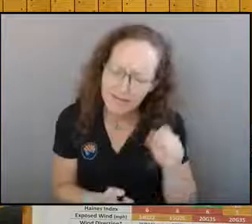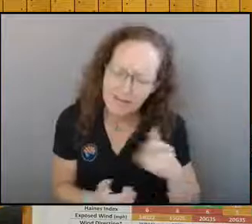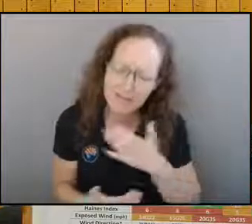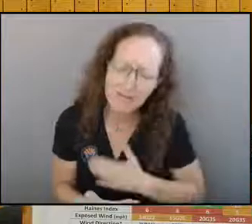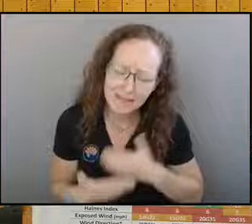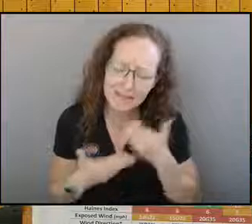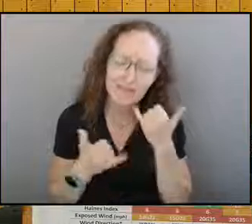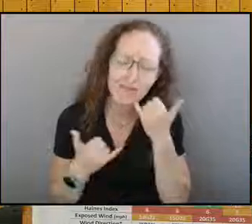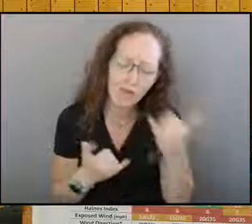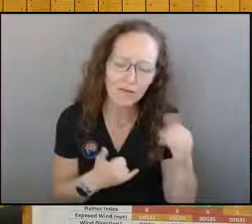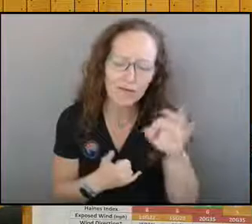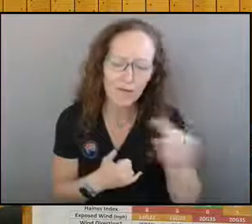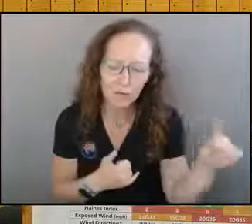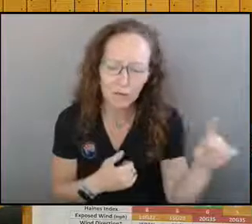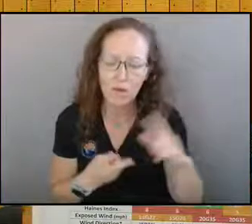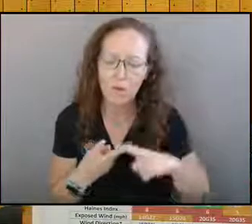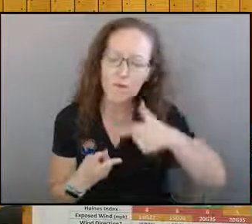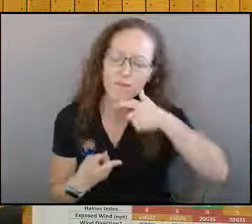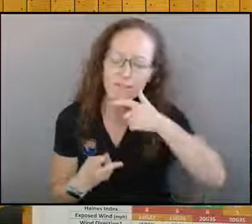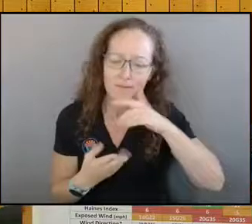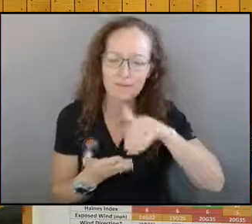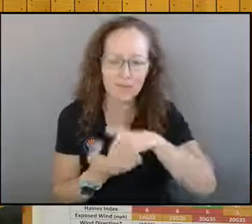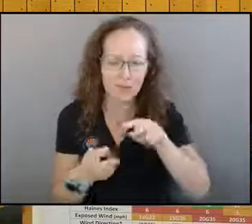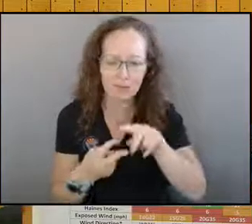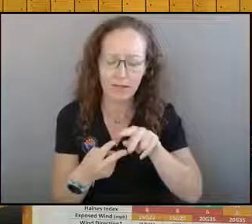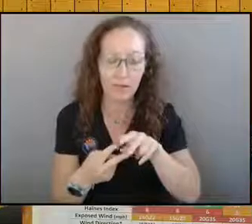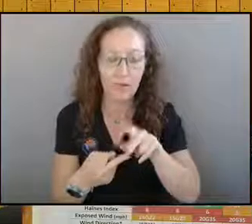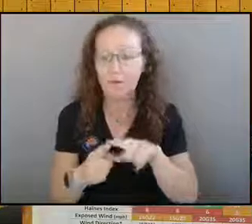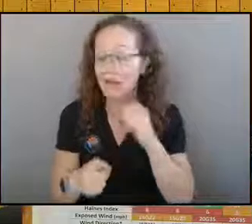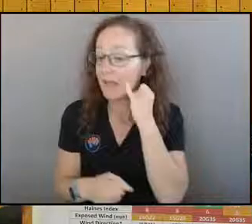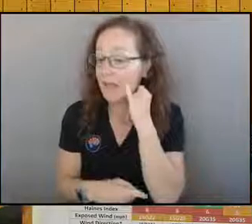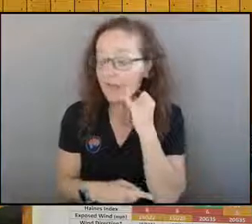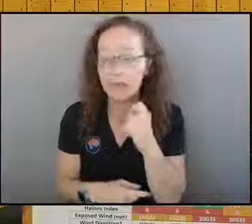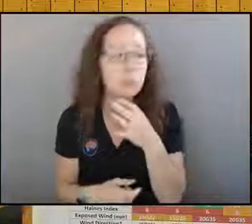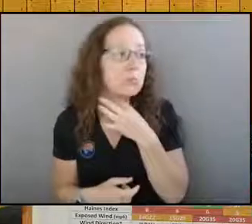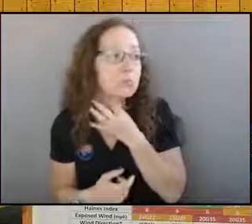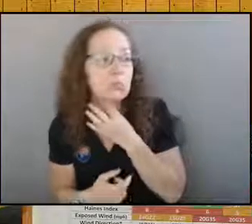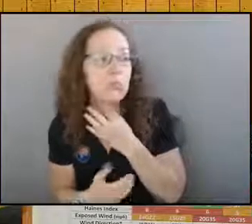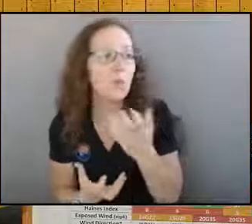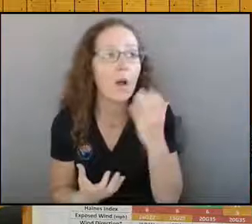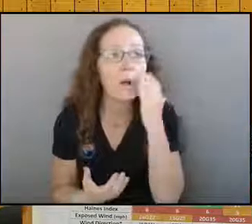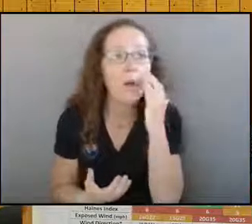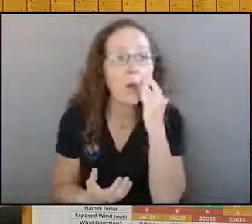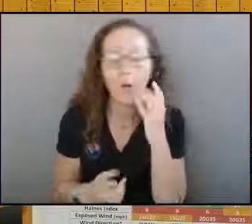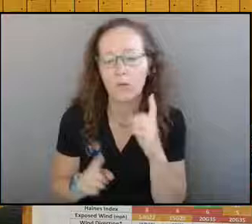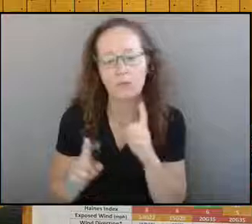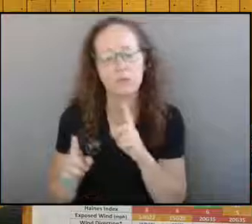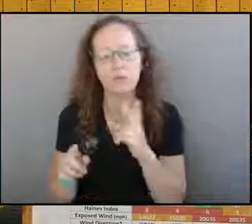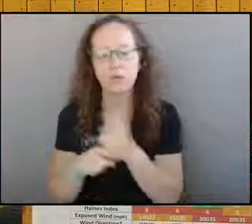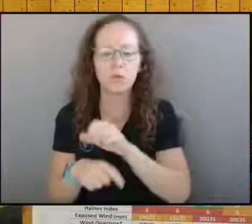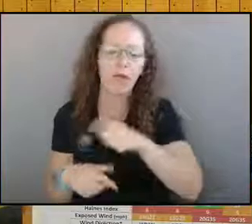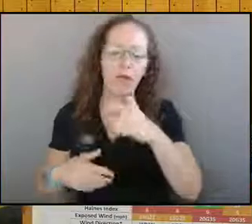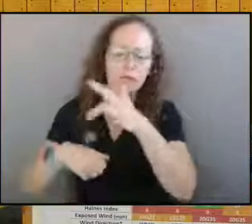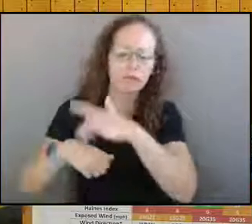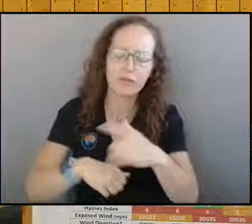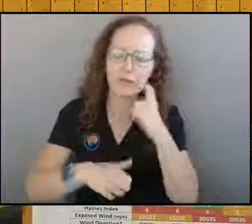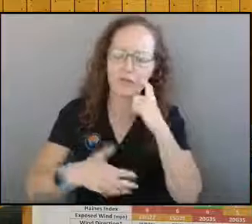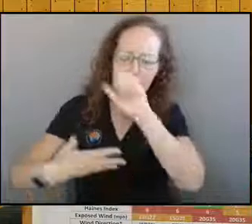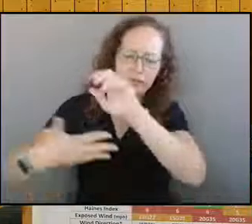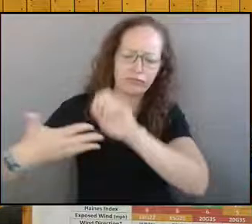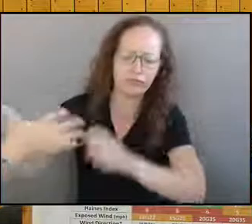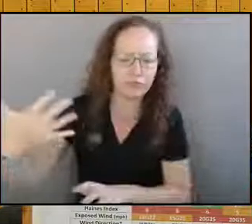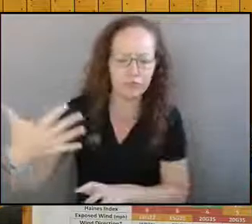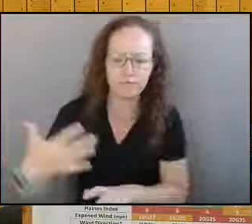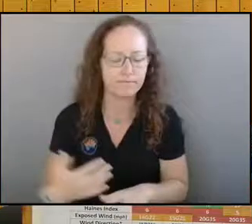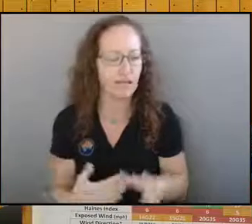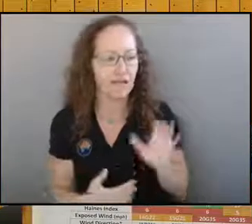go to those resources and places that I've told you about for information. Our dispatchers simply can't handle those type of